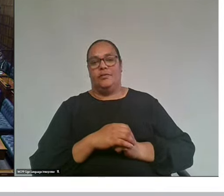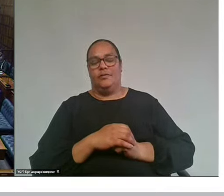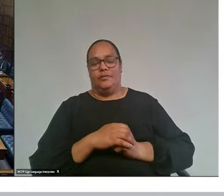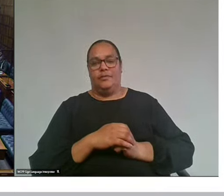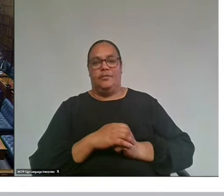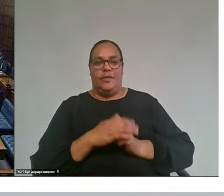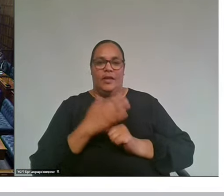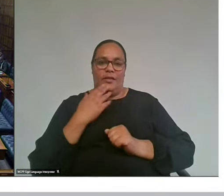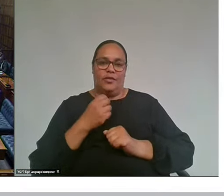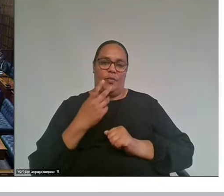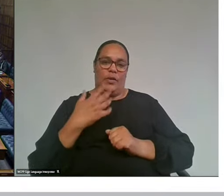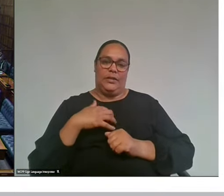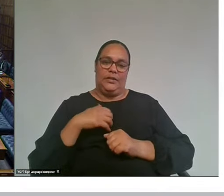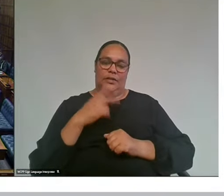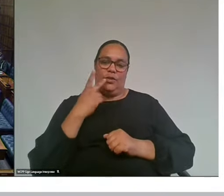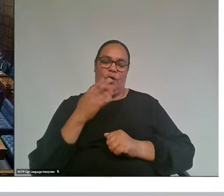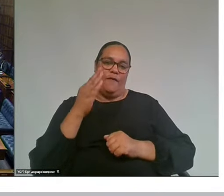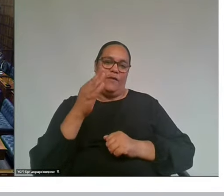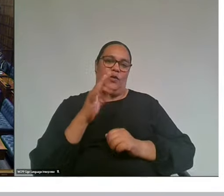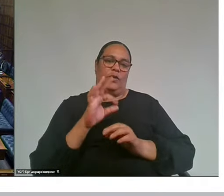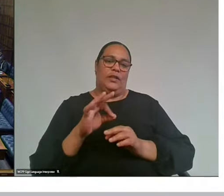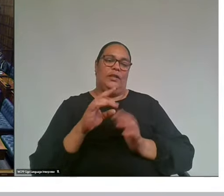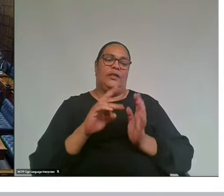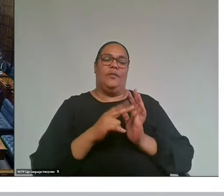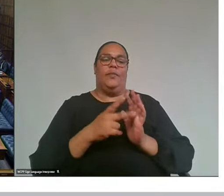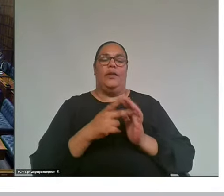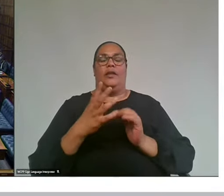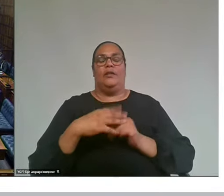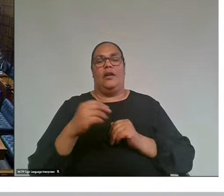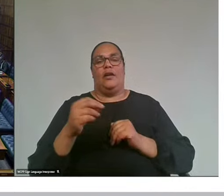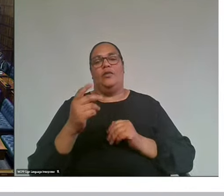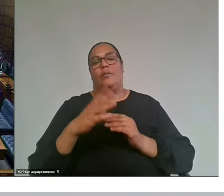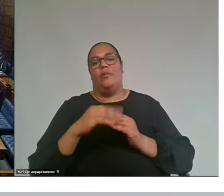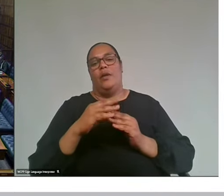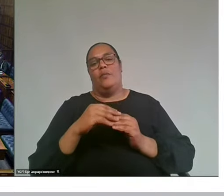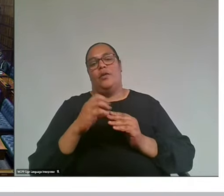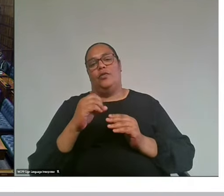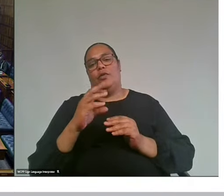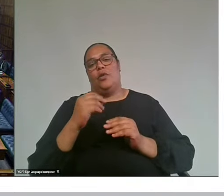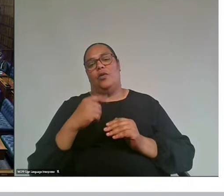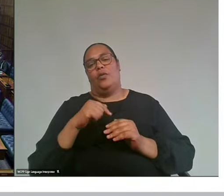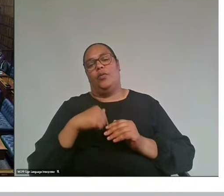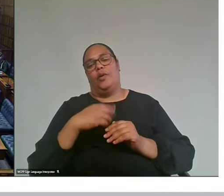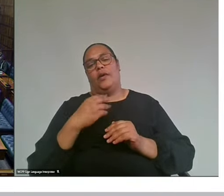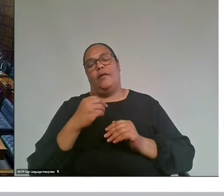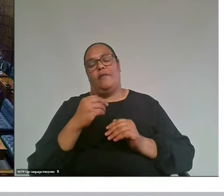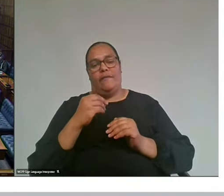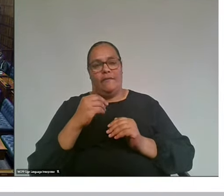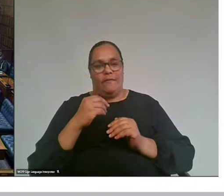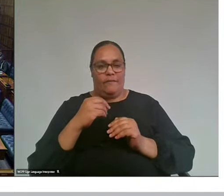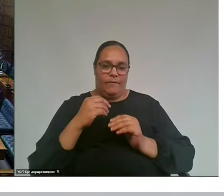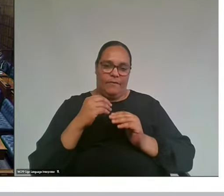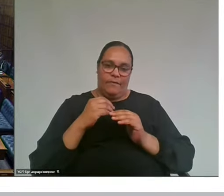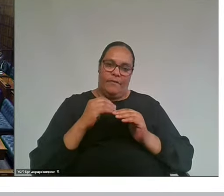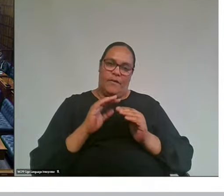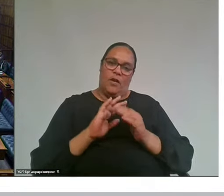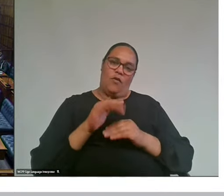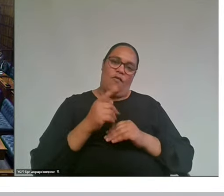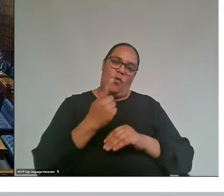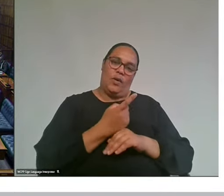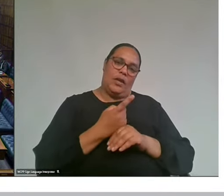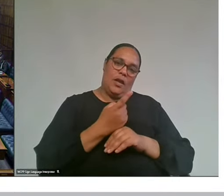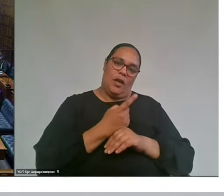very much looking forward to seeing the future of this ban out um members so we have um just over an